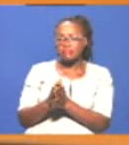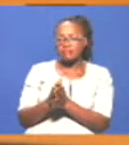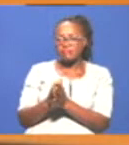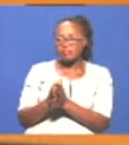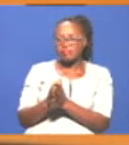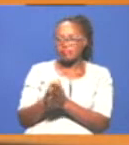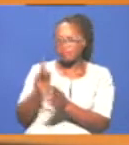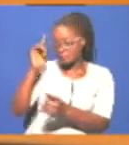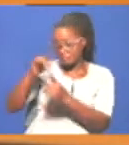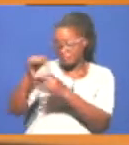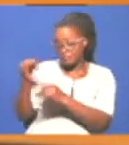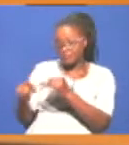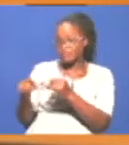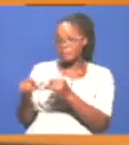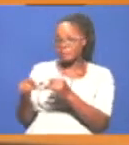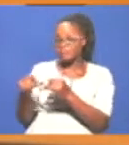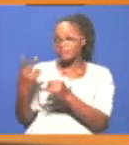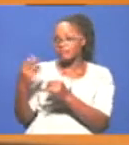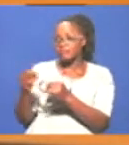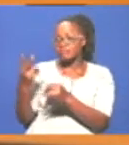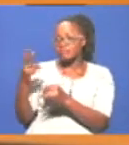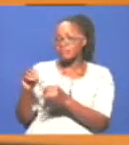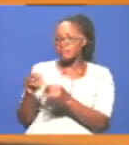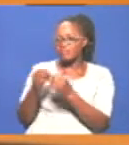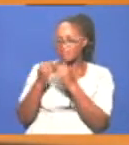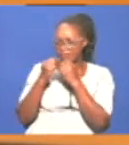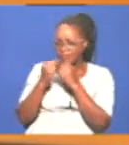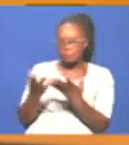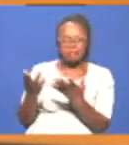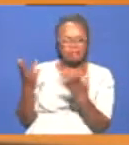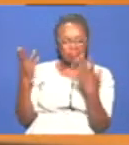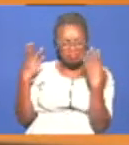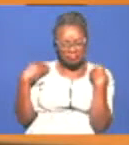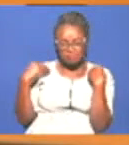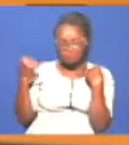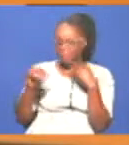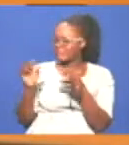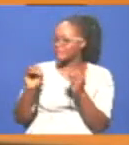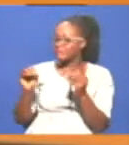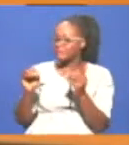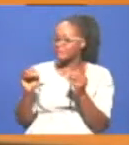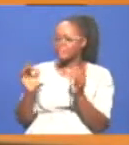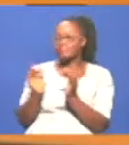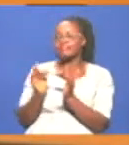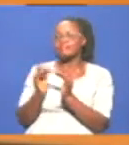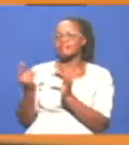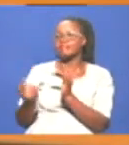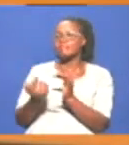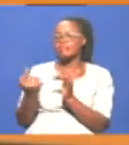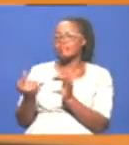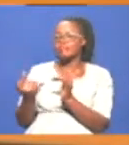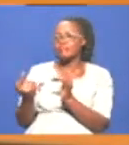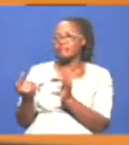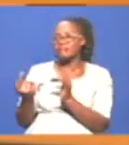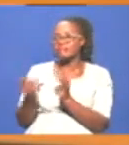Towards the end of 2020, we really had no tournaments, and we resorted to having online events. And although that is a new